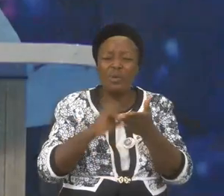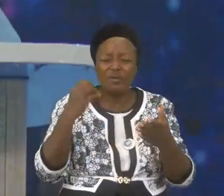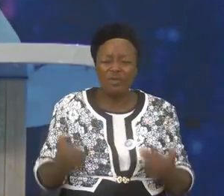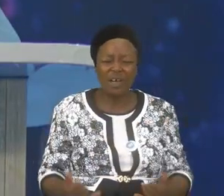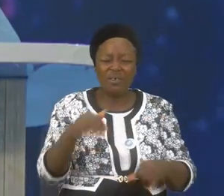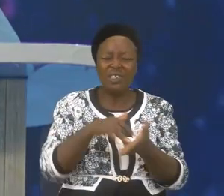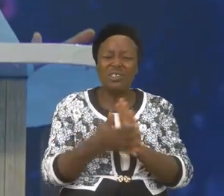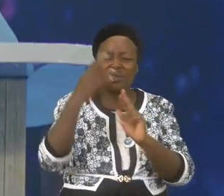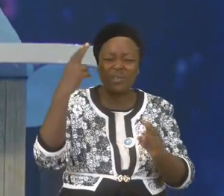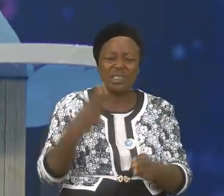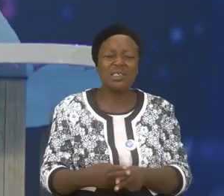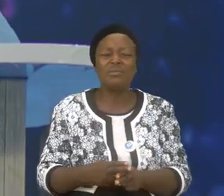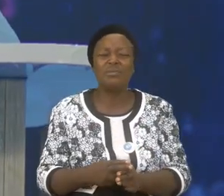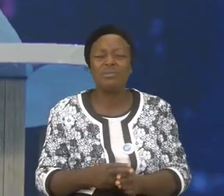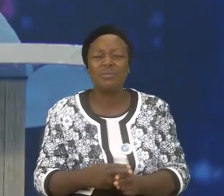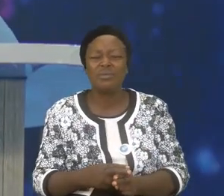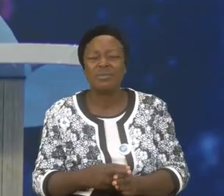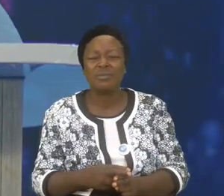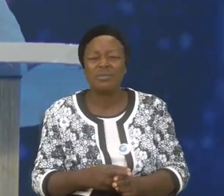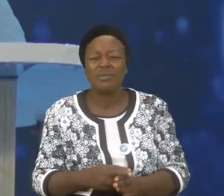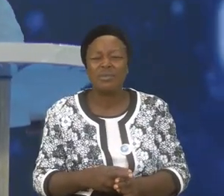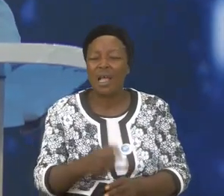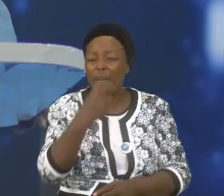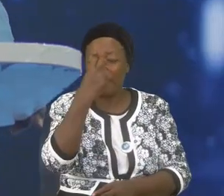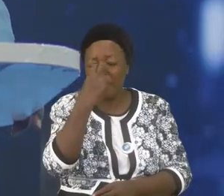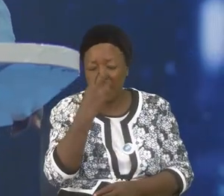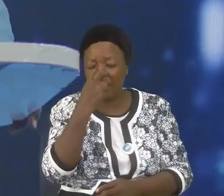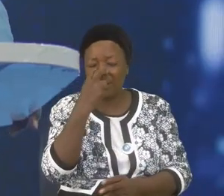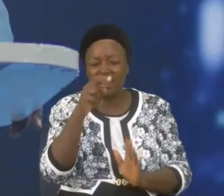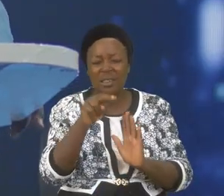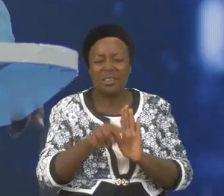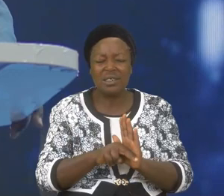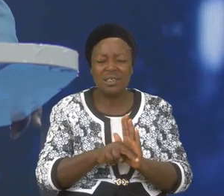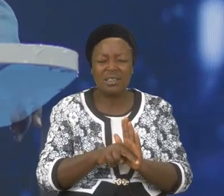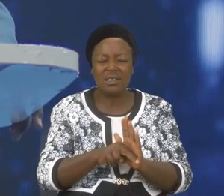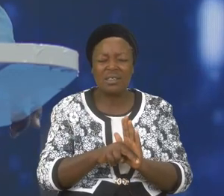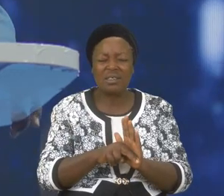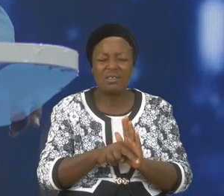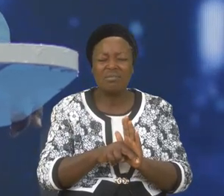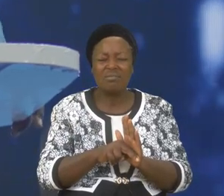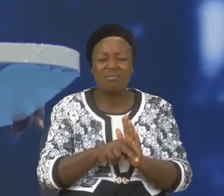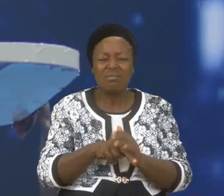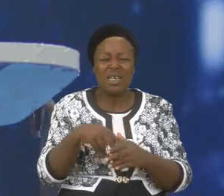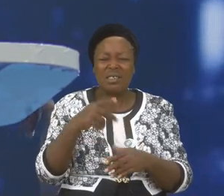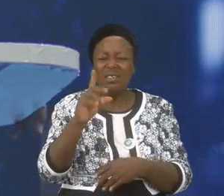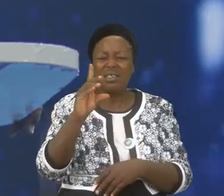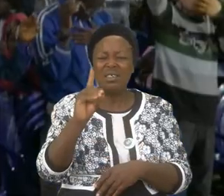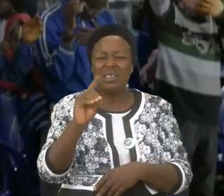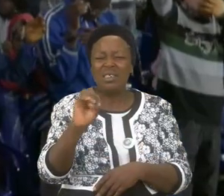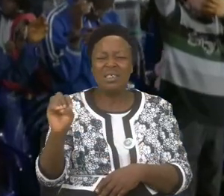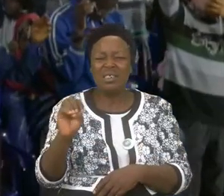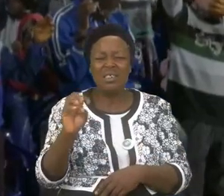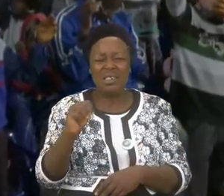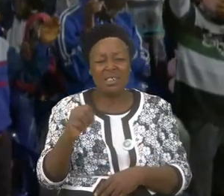Blindness, dim eyesight, the Lord touch you now, heal you now in Jesus'